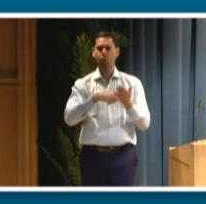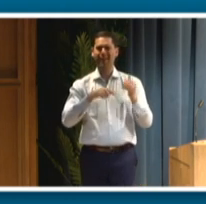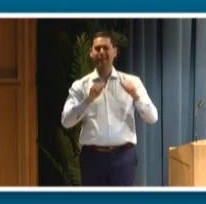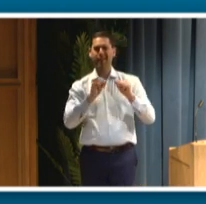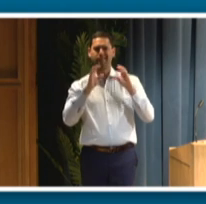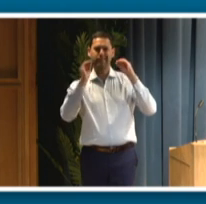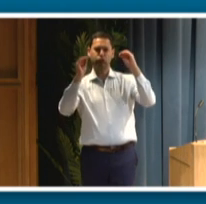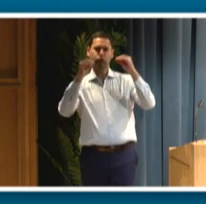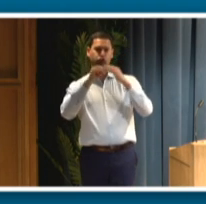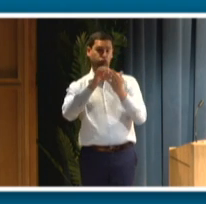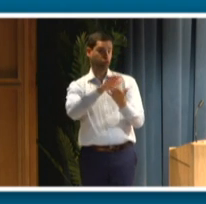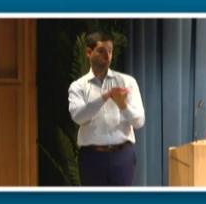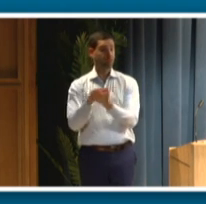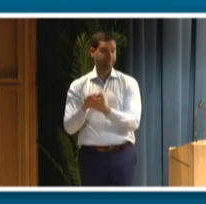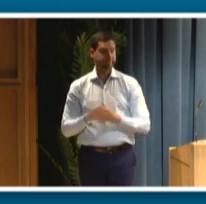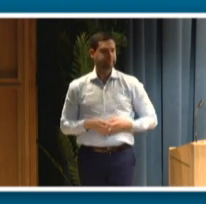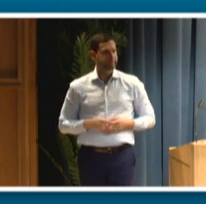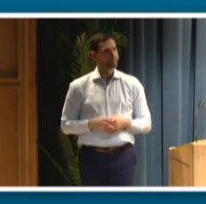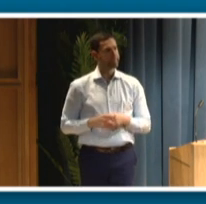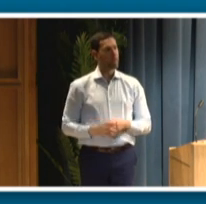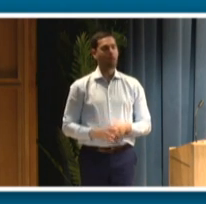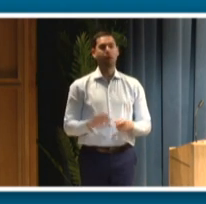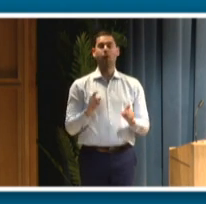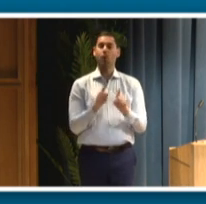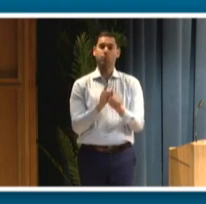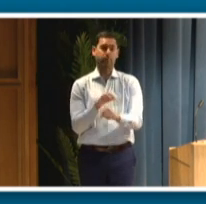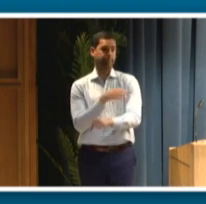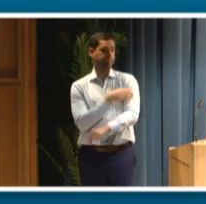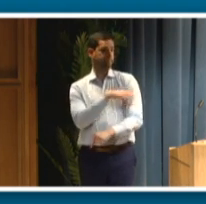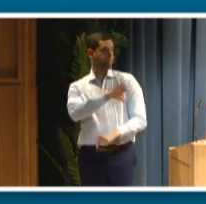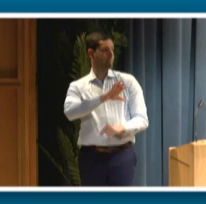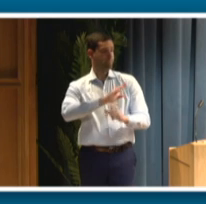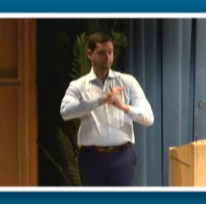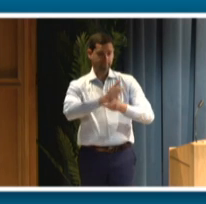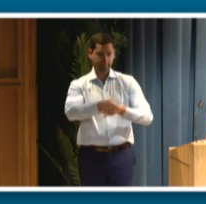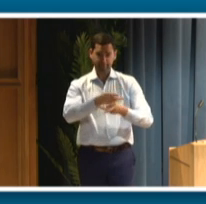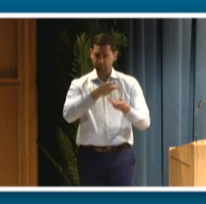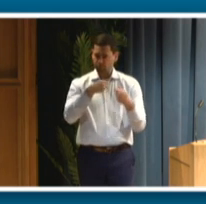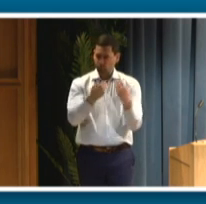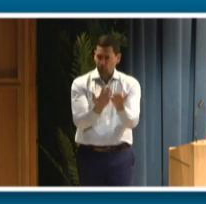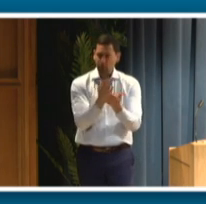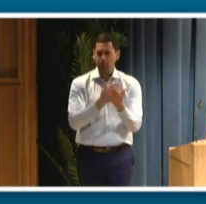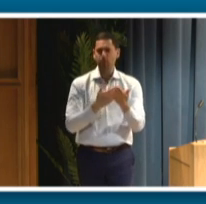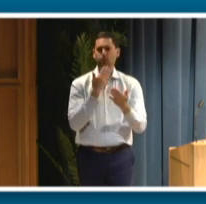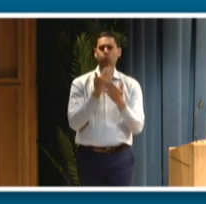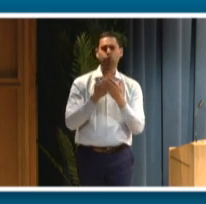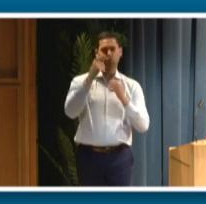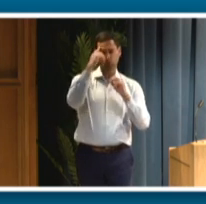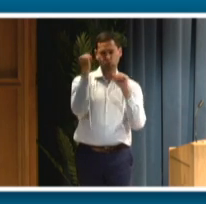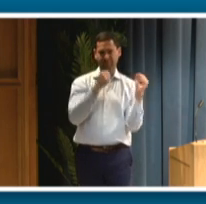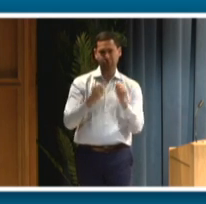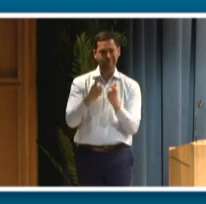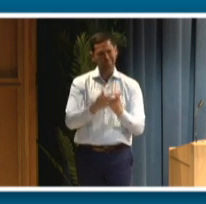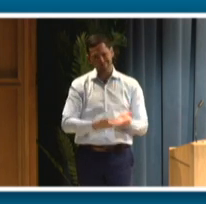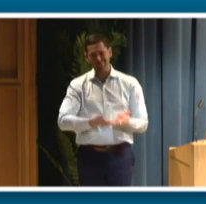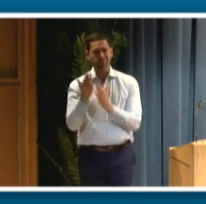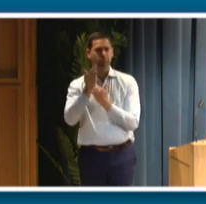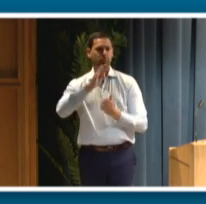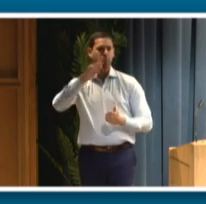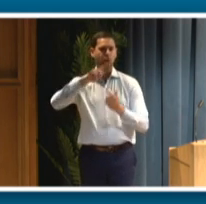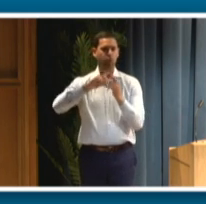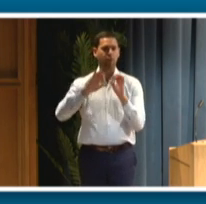also equipping you and leaving you with some really pragmatic strategies to bring back to the classroom and back to your learning